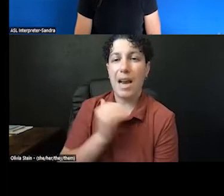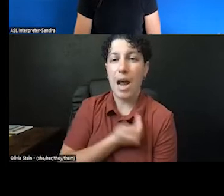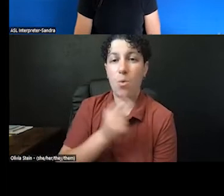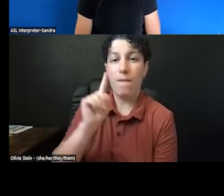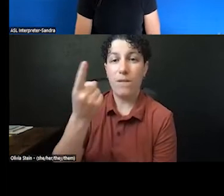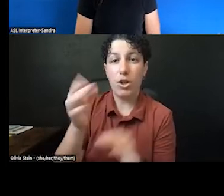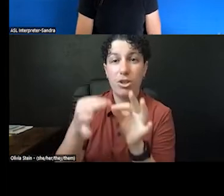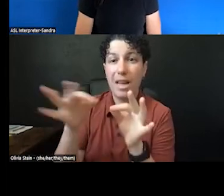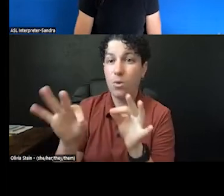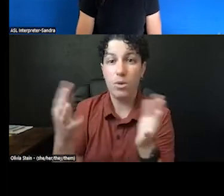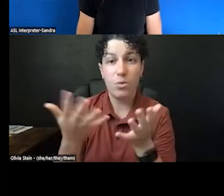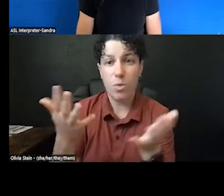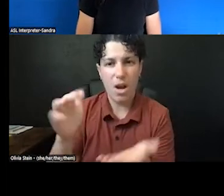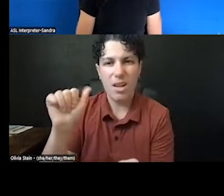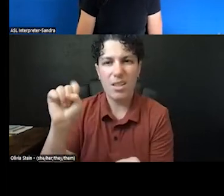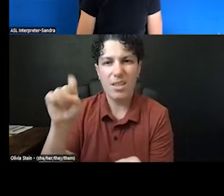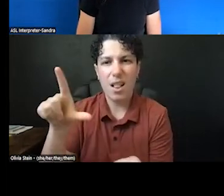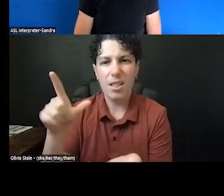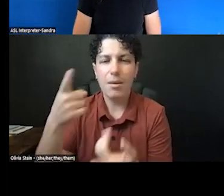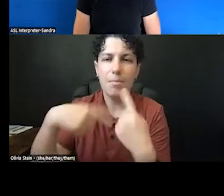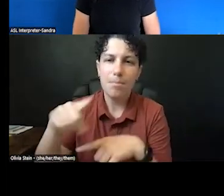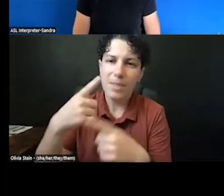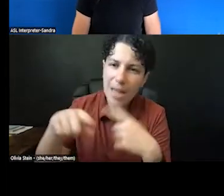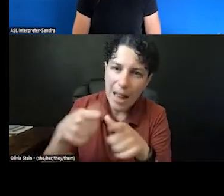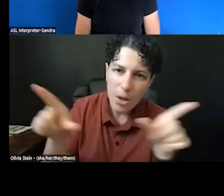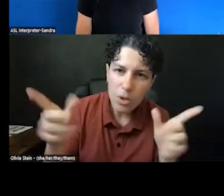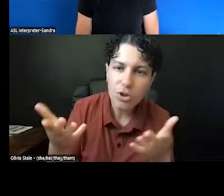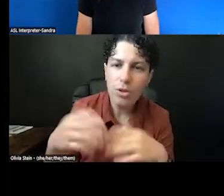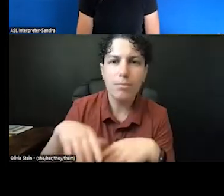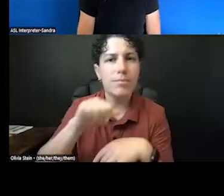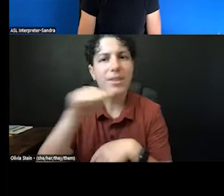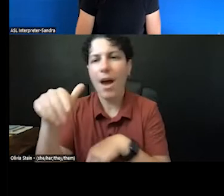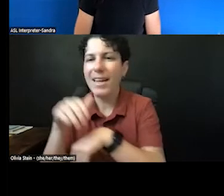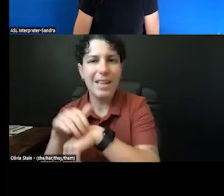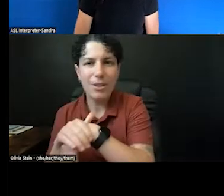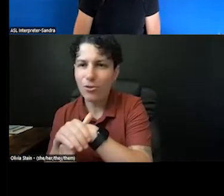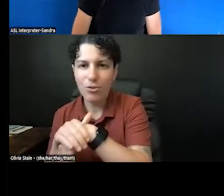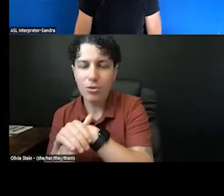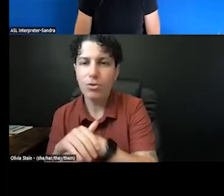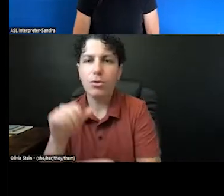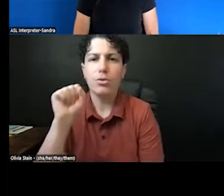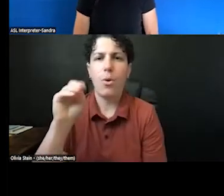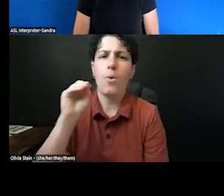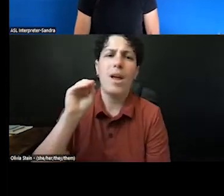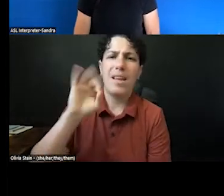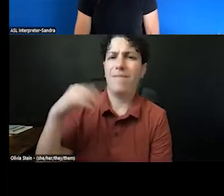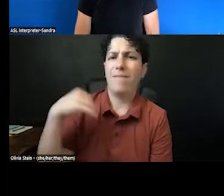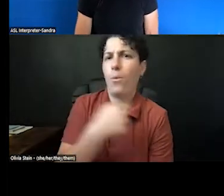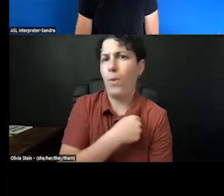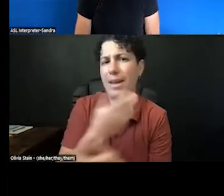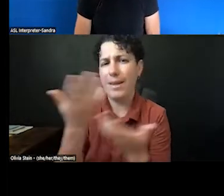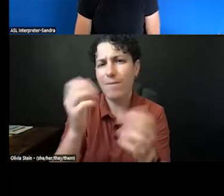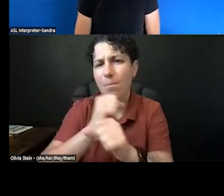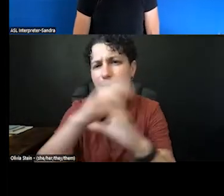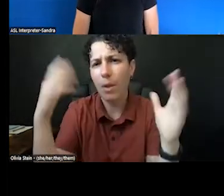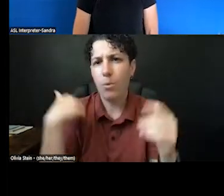hard of hearing community and to get a higher percentage of what the language that they use, whether it be American Sign Language or another language that